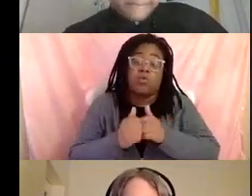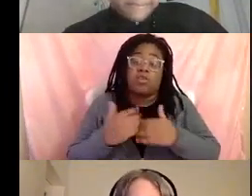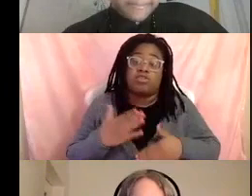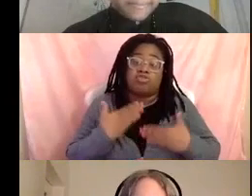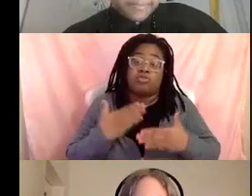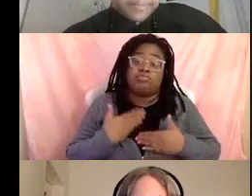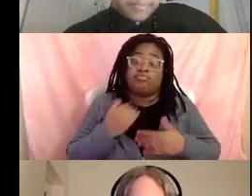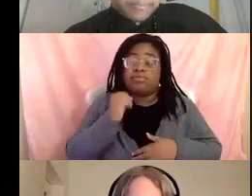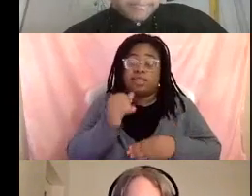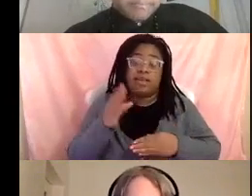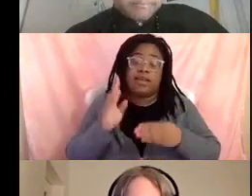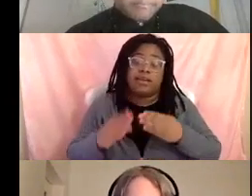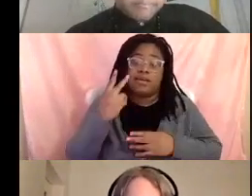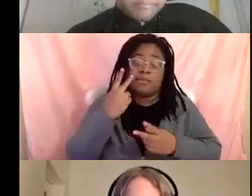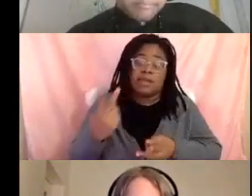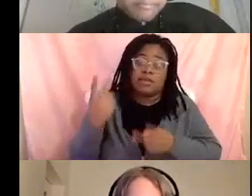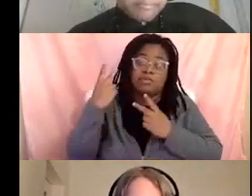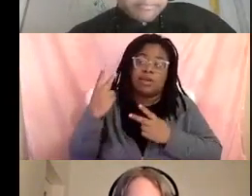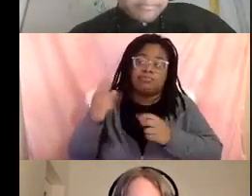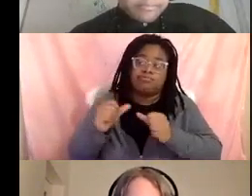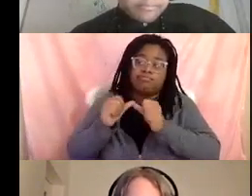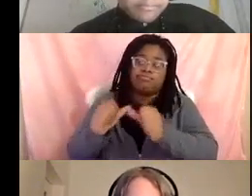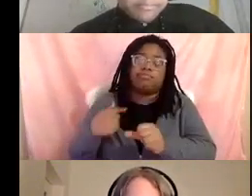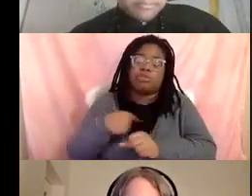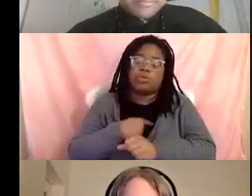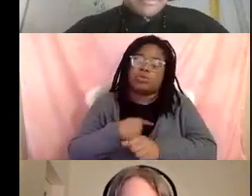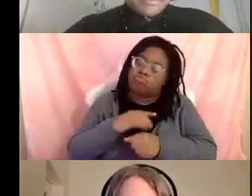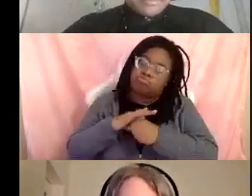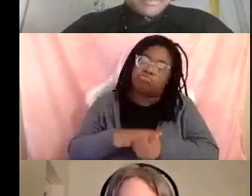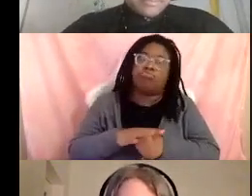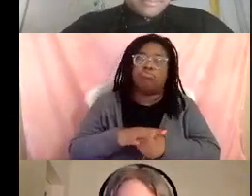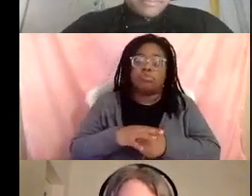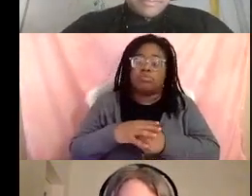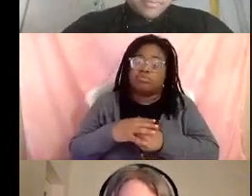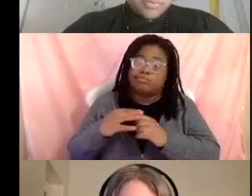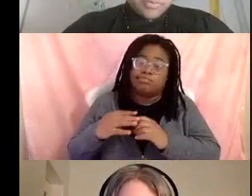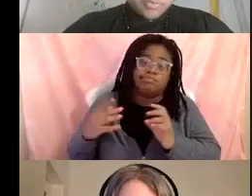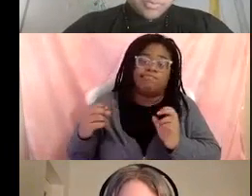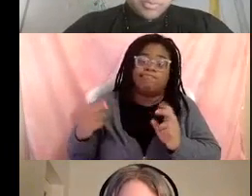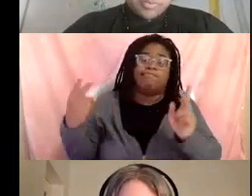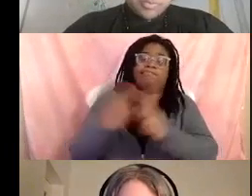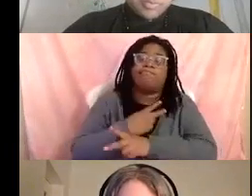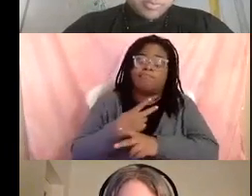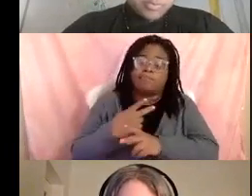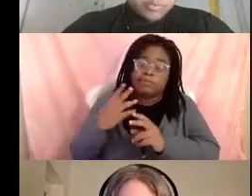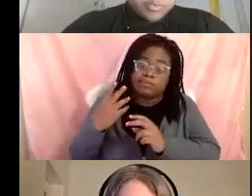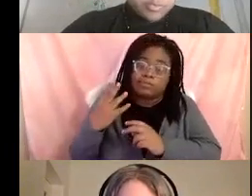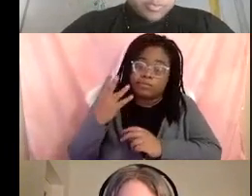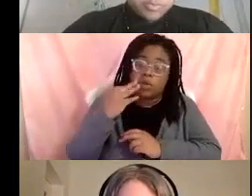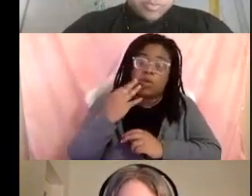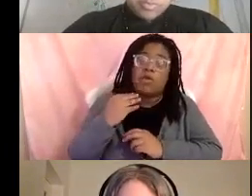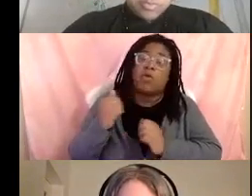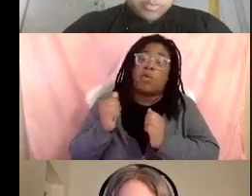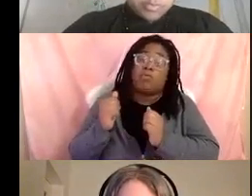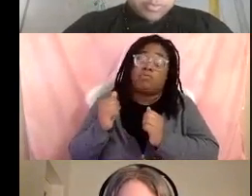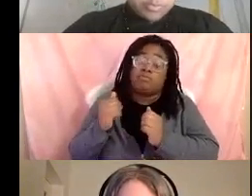Unending memories push us to extreme experiences, building the fullness of meaning with every step